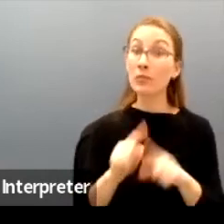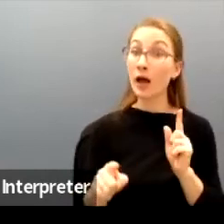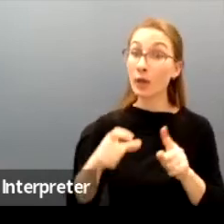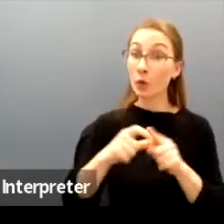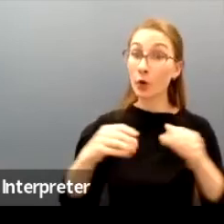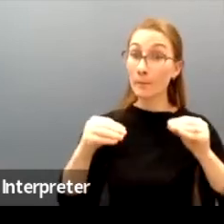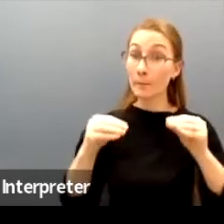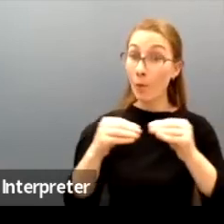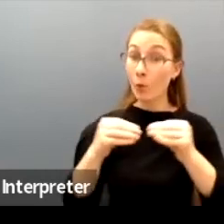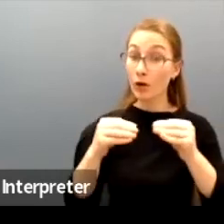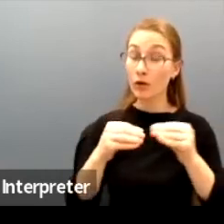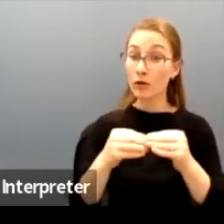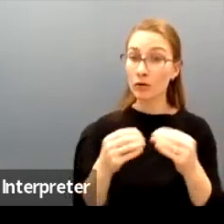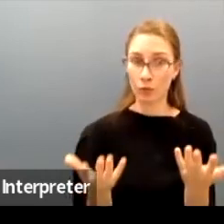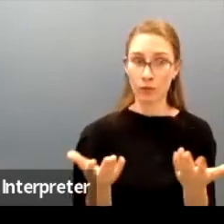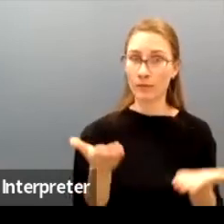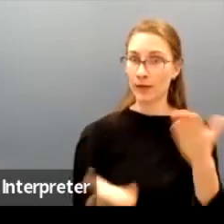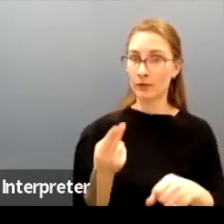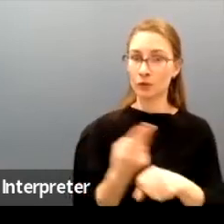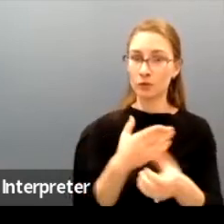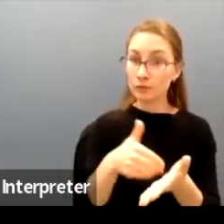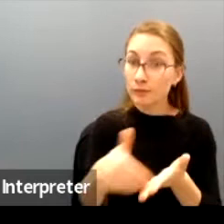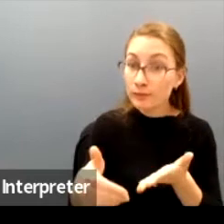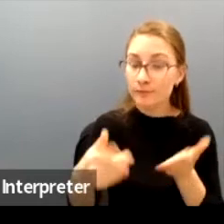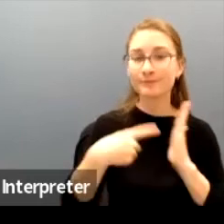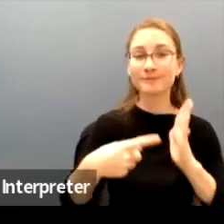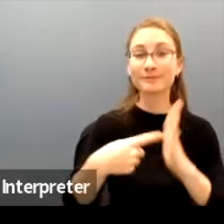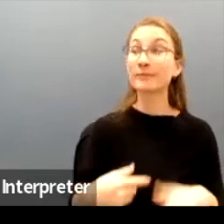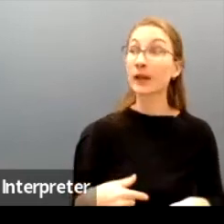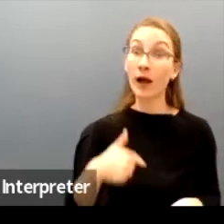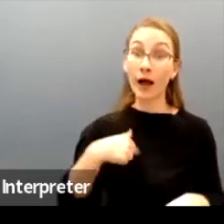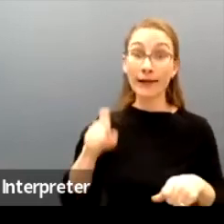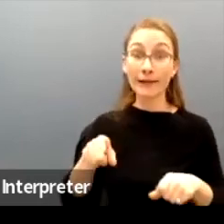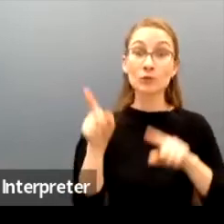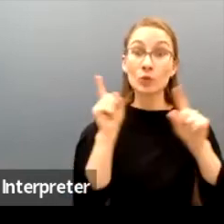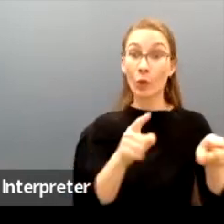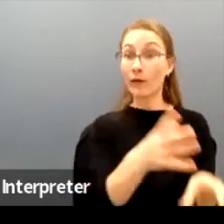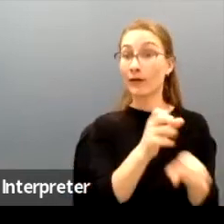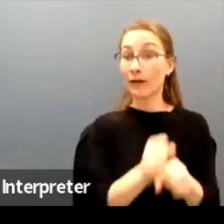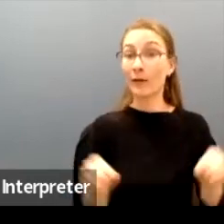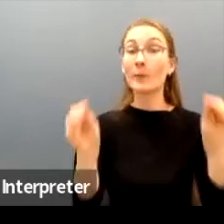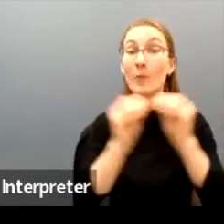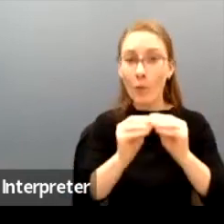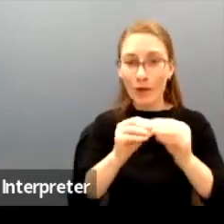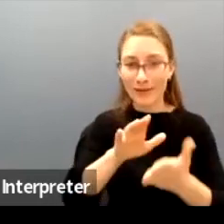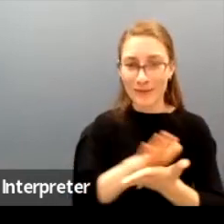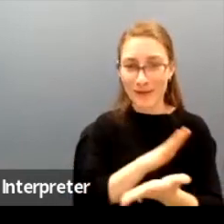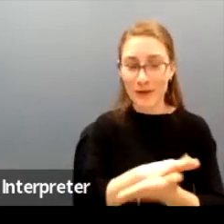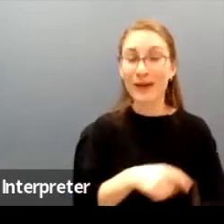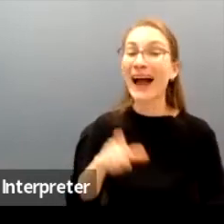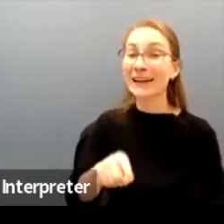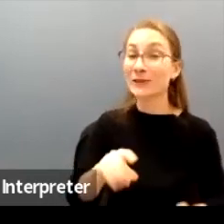So if I'm sitting in the office like, oh, I need to go get more paper, I need to put more paper into the printer, I need to go